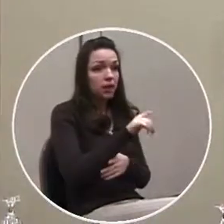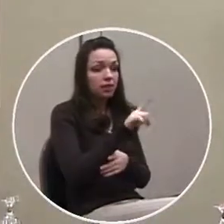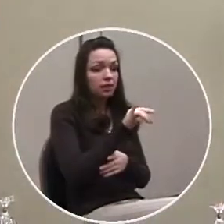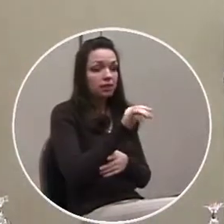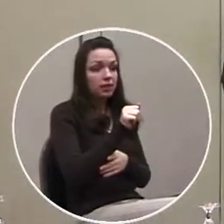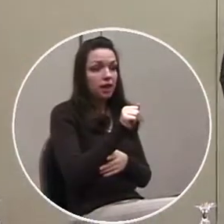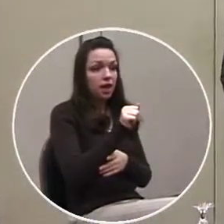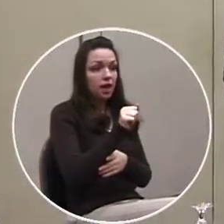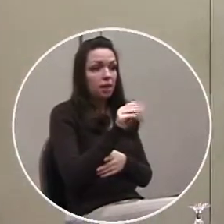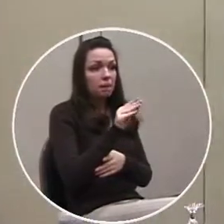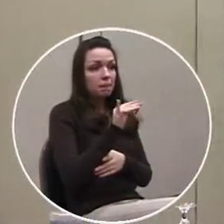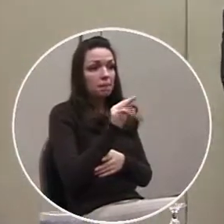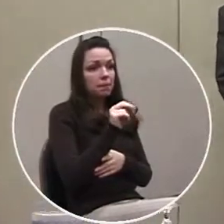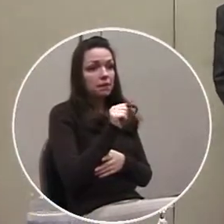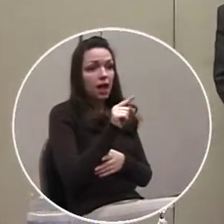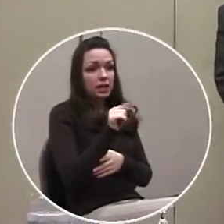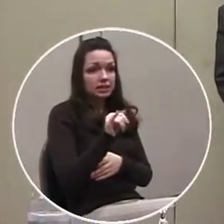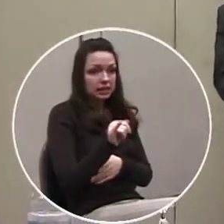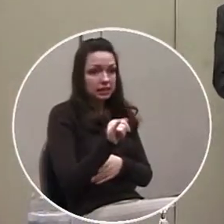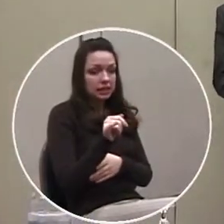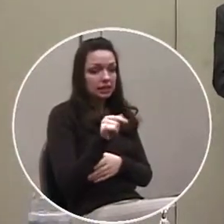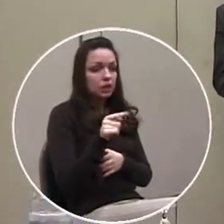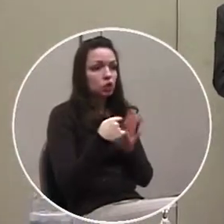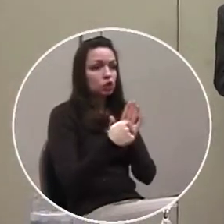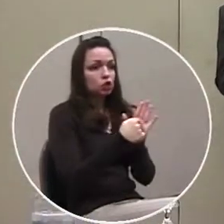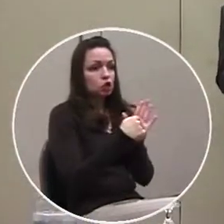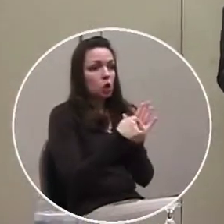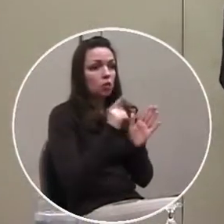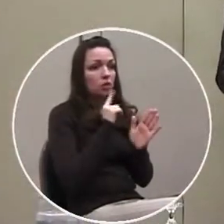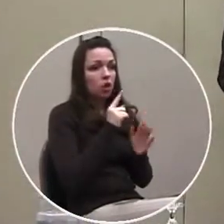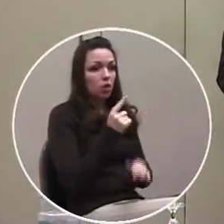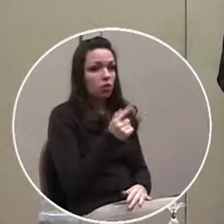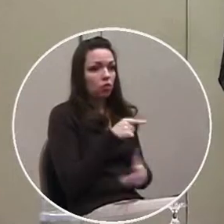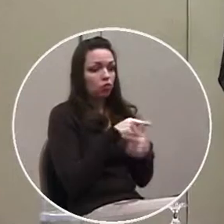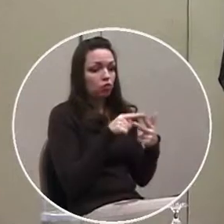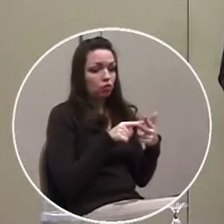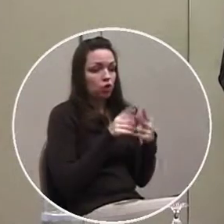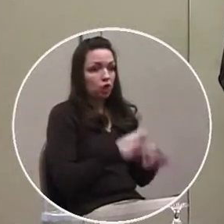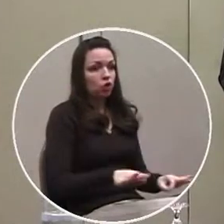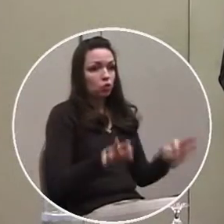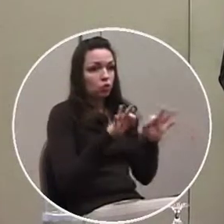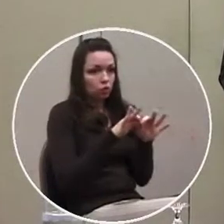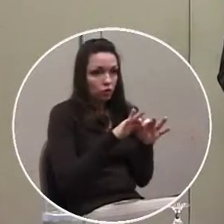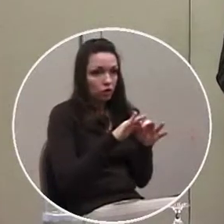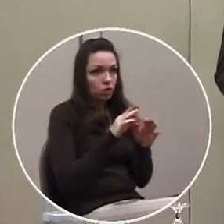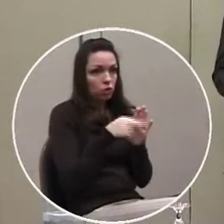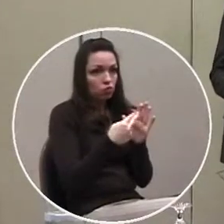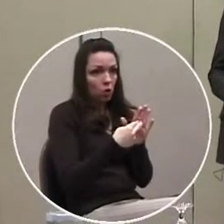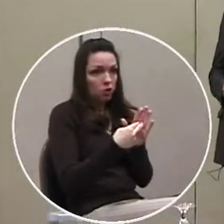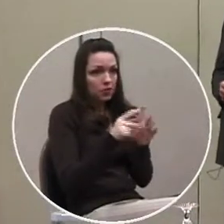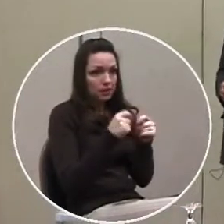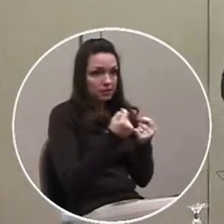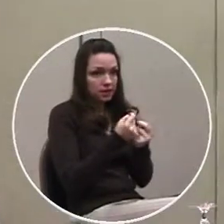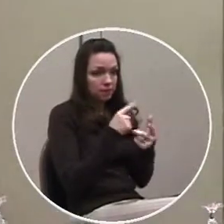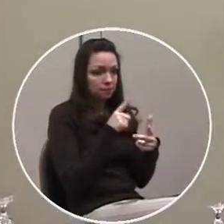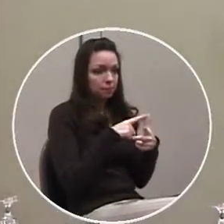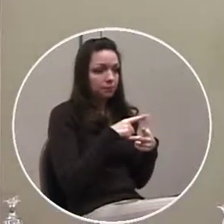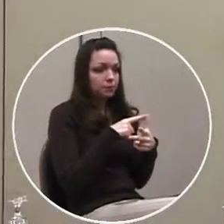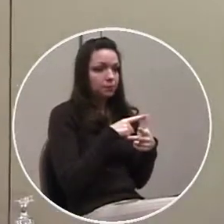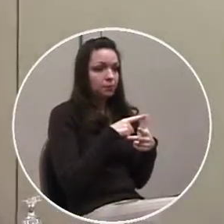has shown that there are 3 critical roles on the team. You need someone who is